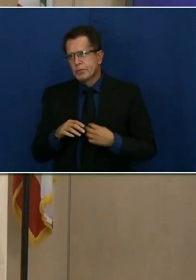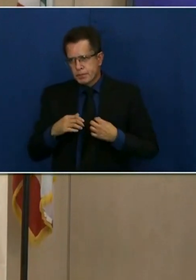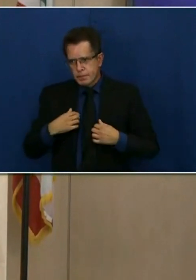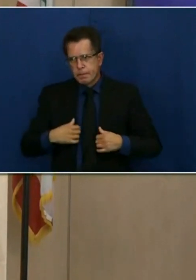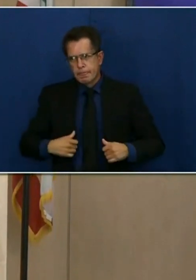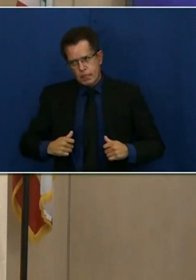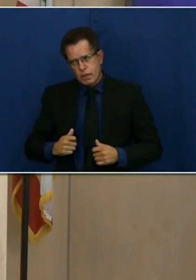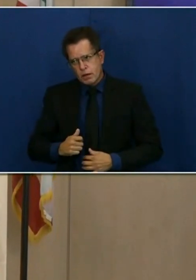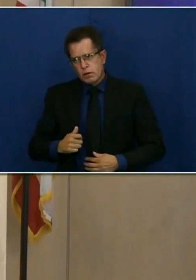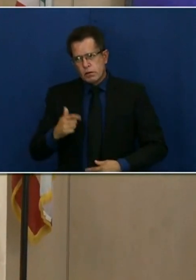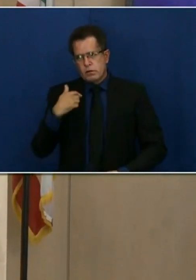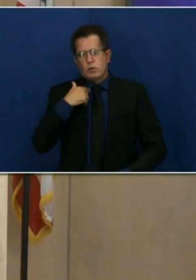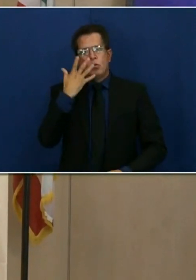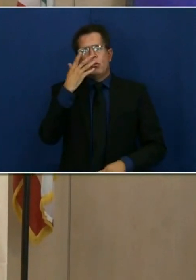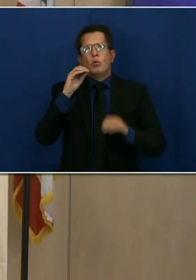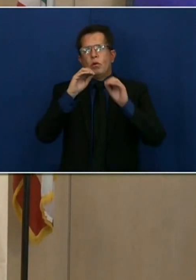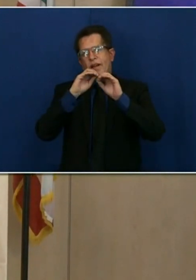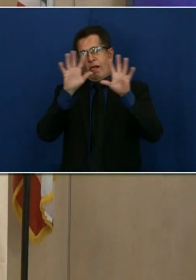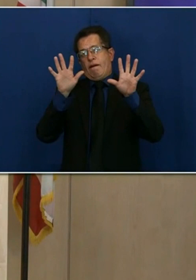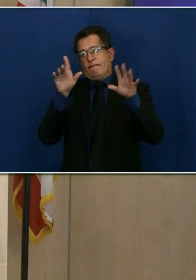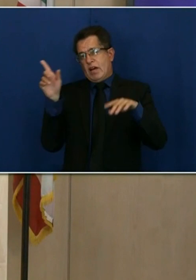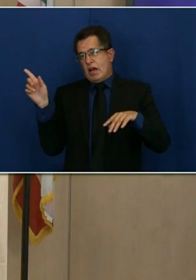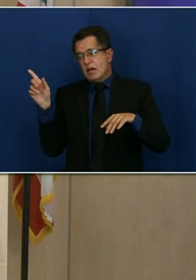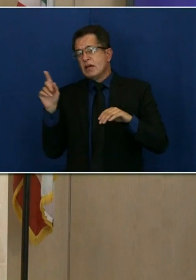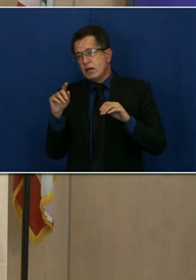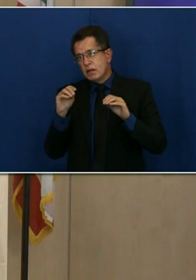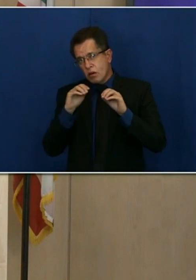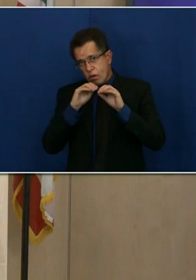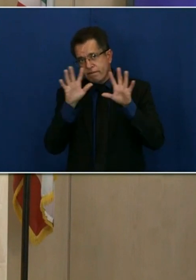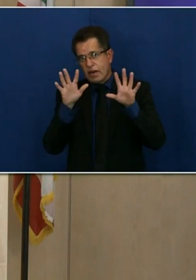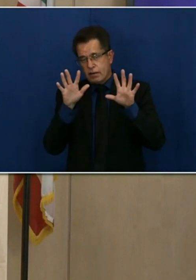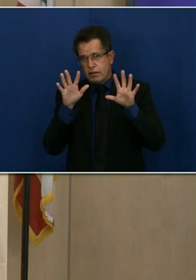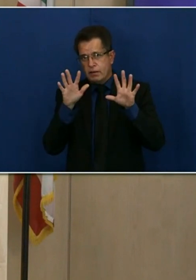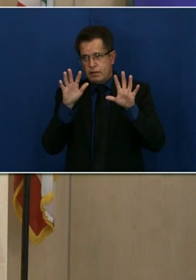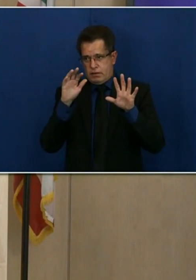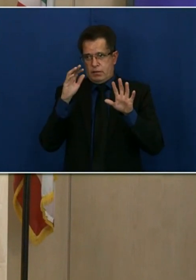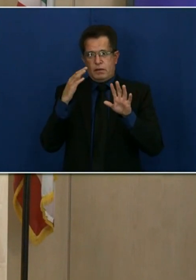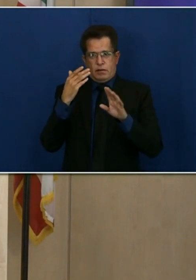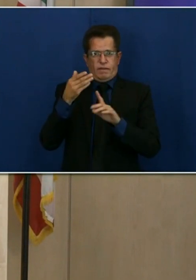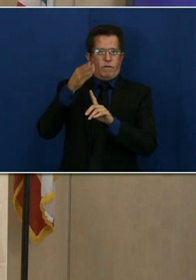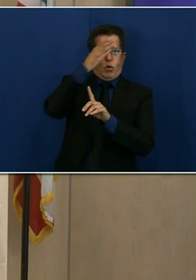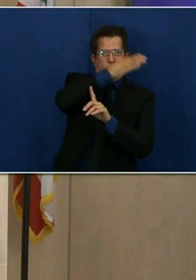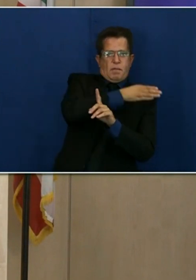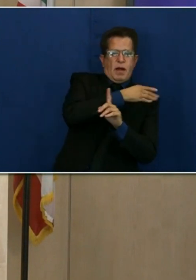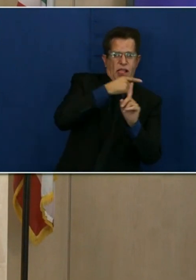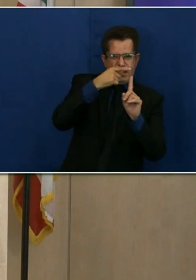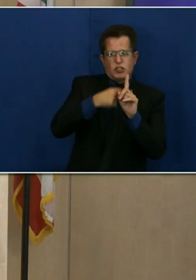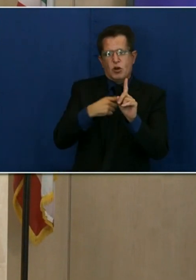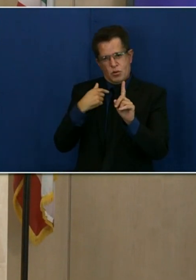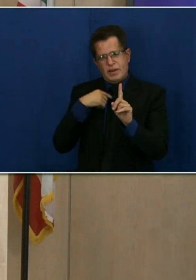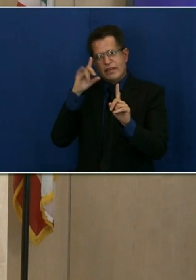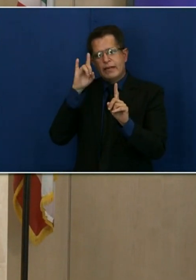I just want to clarify, probably several months ago, we submitted an adjudication